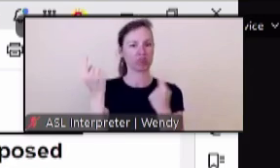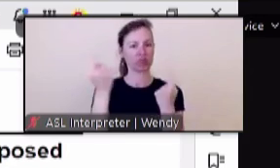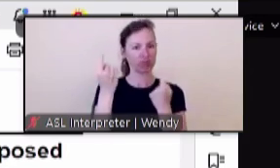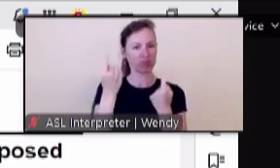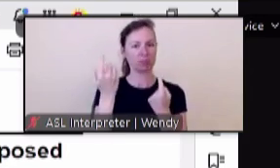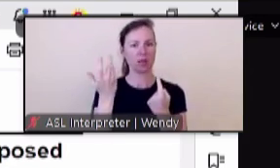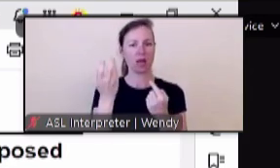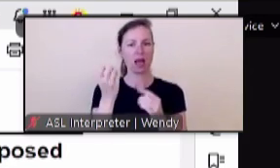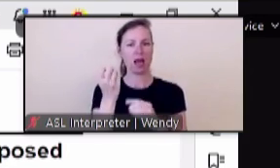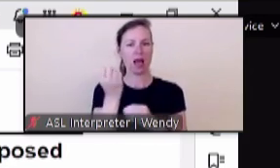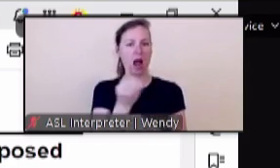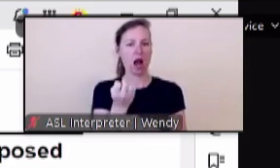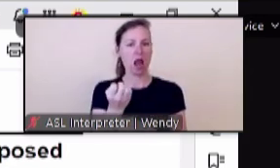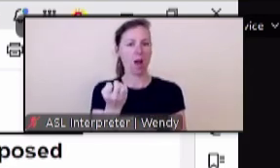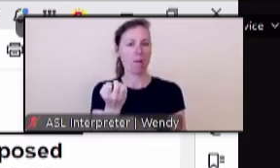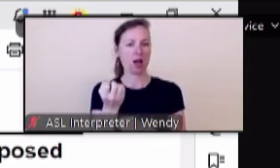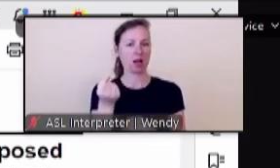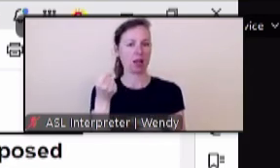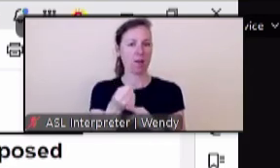for fiscal year